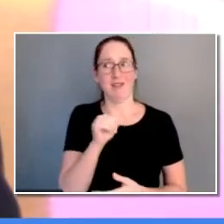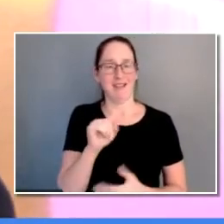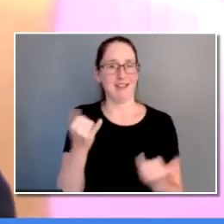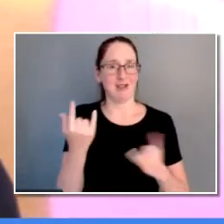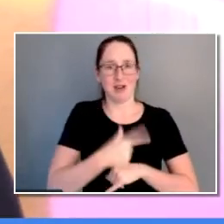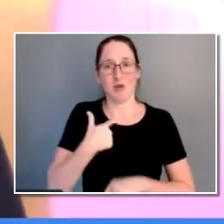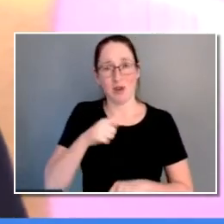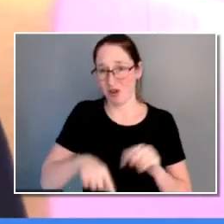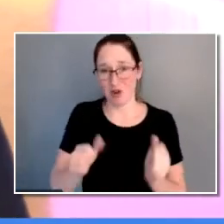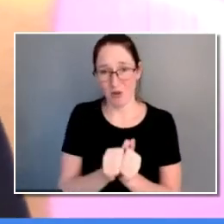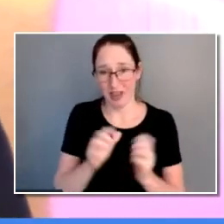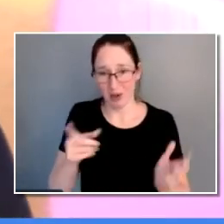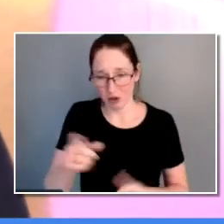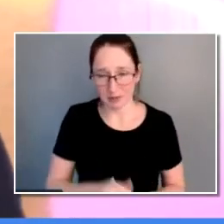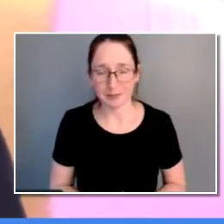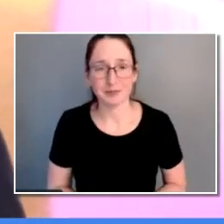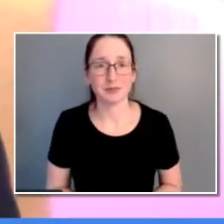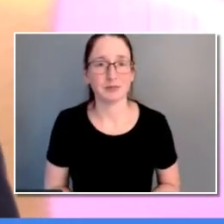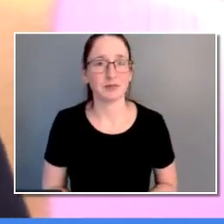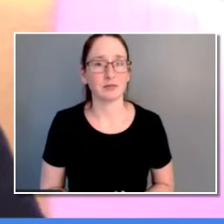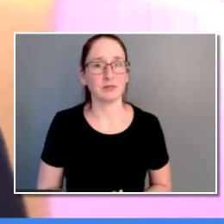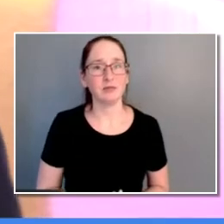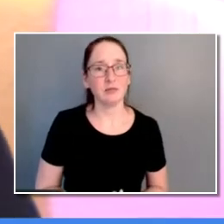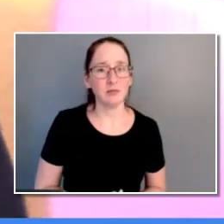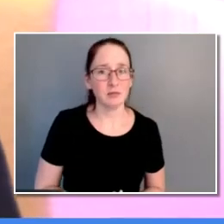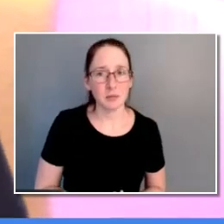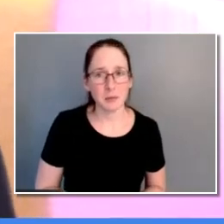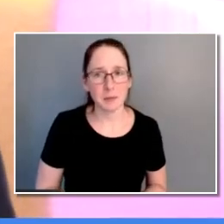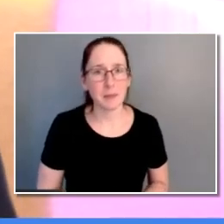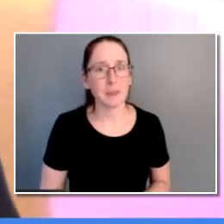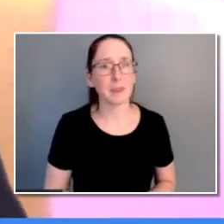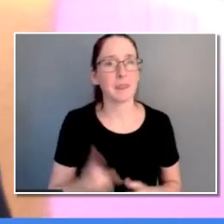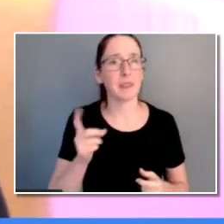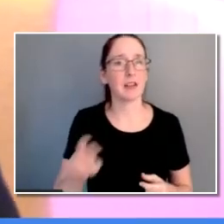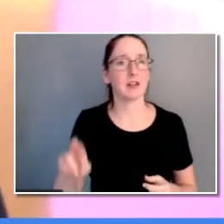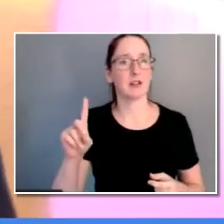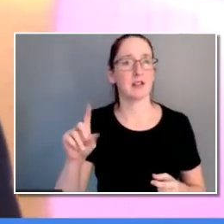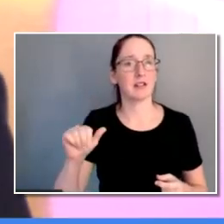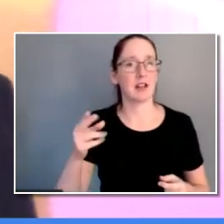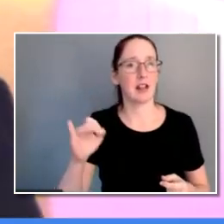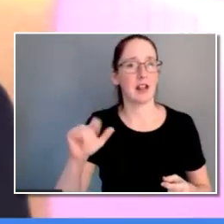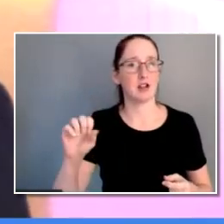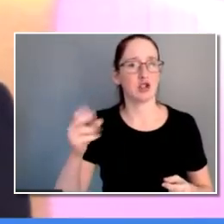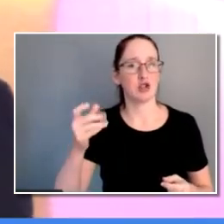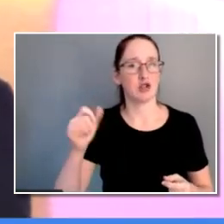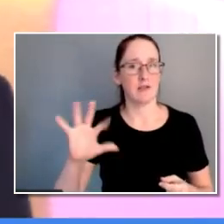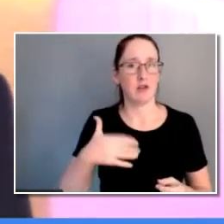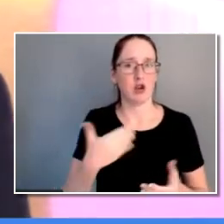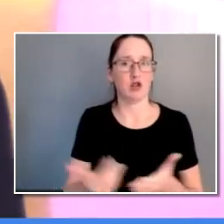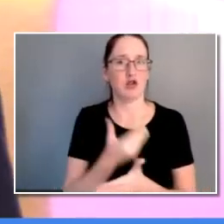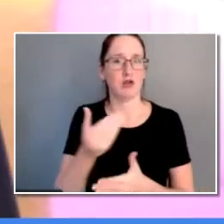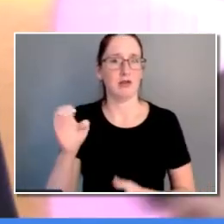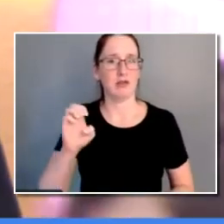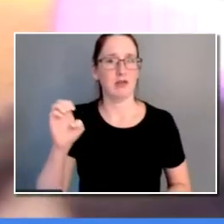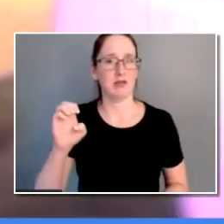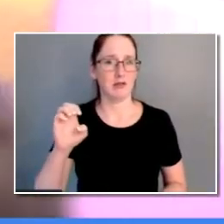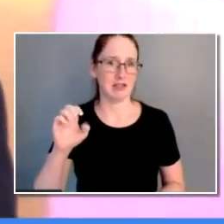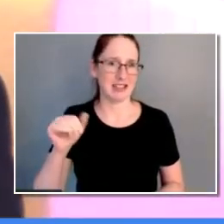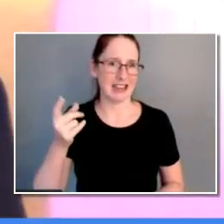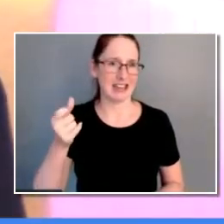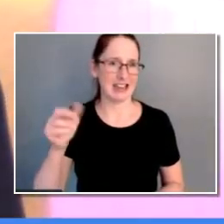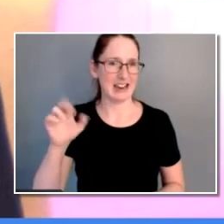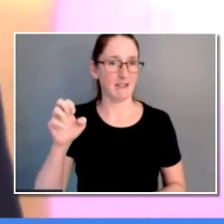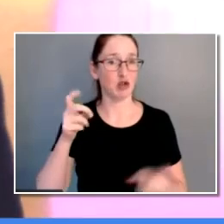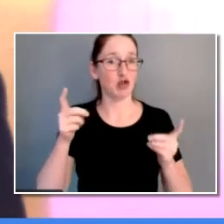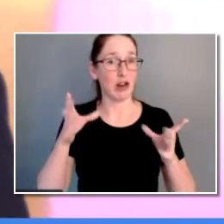you. Dr. Dalia Sharif, our new Executive Director of Works Fork and Economic Development. Although